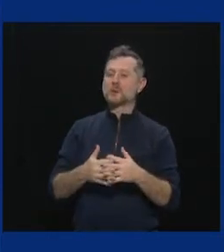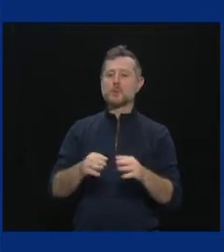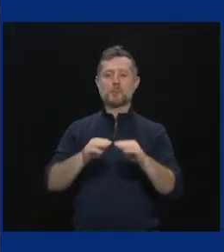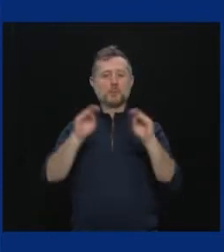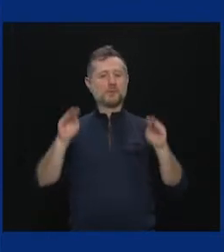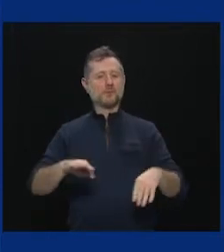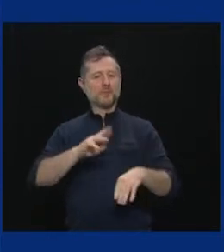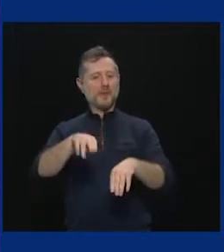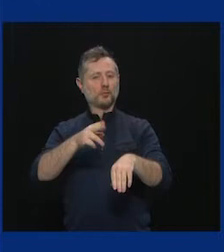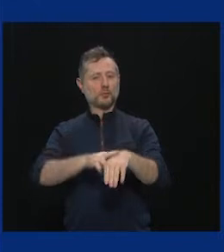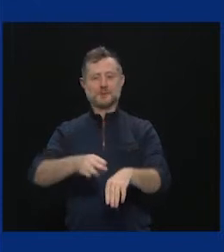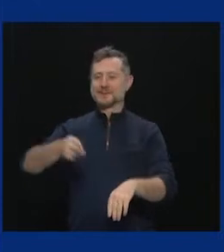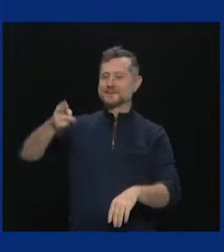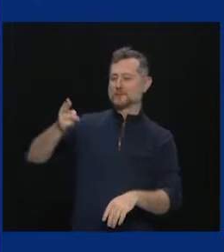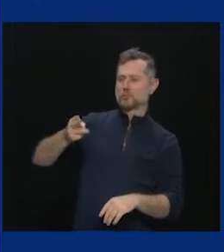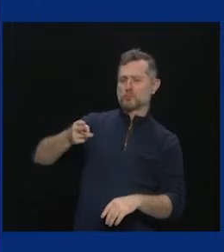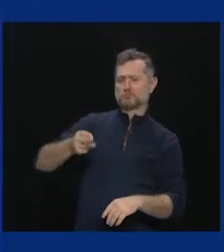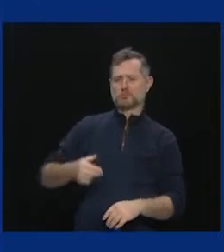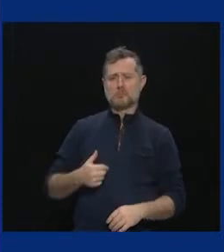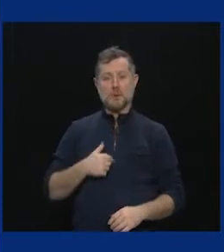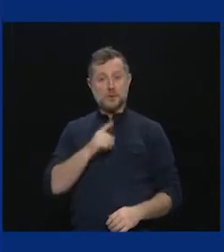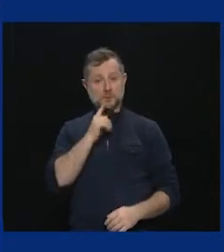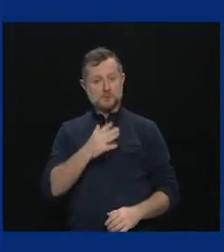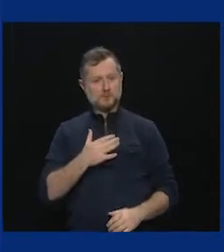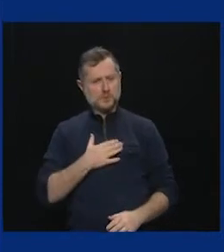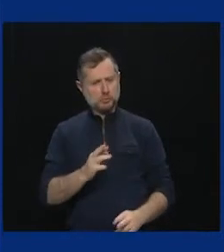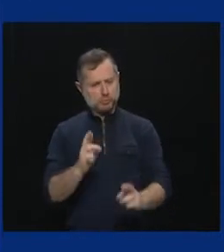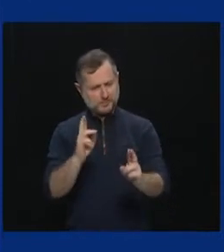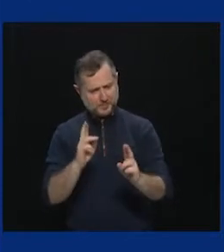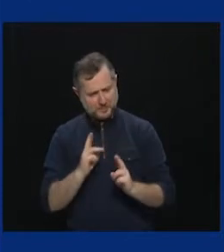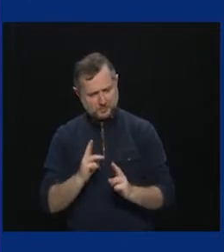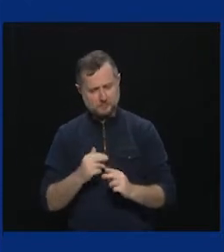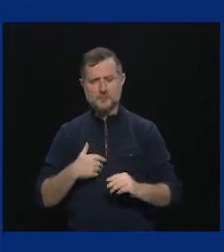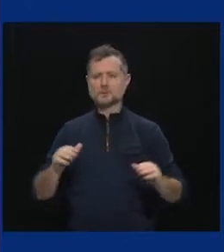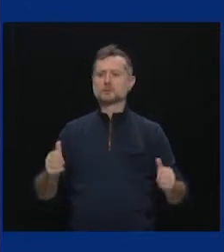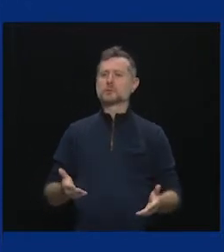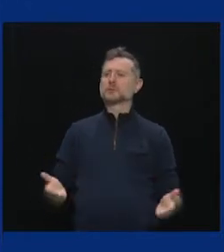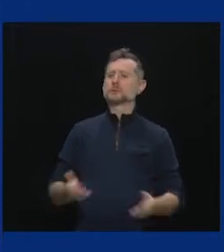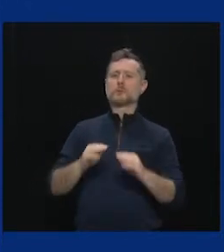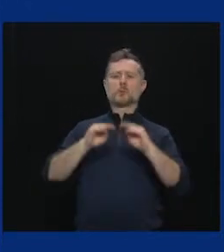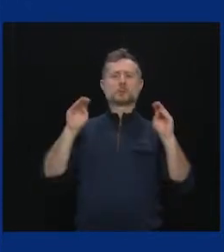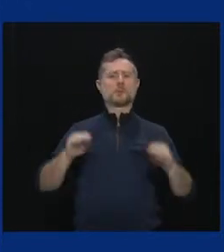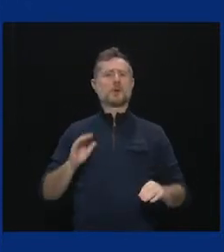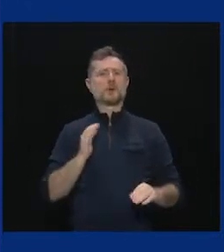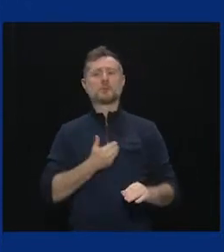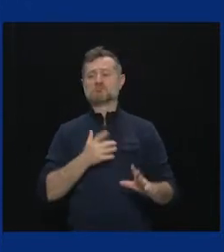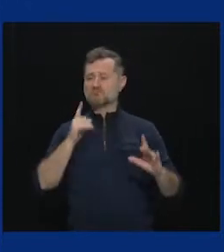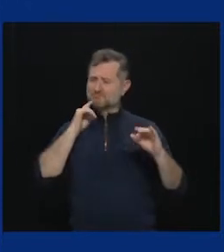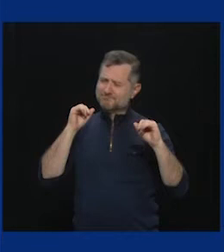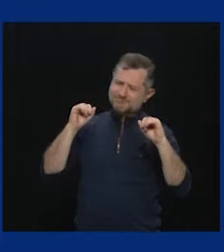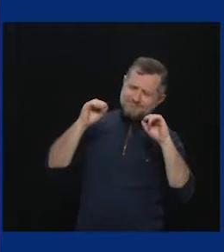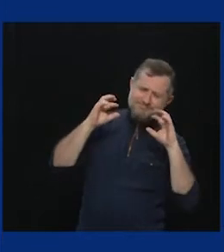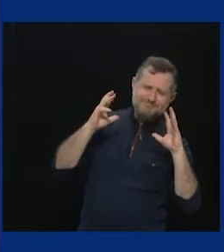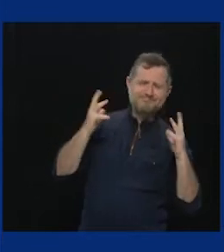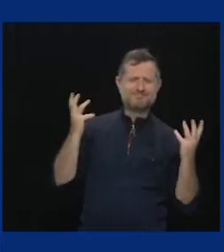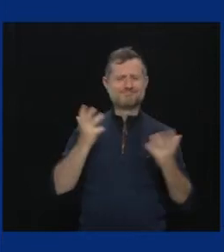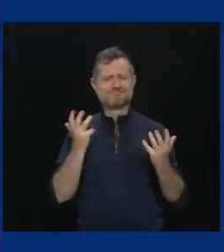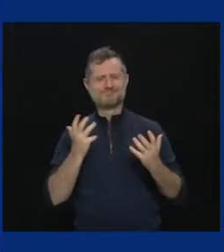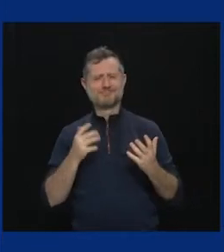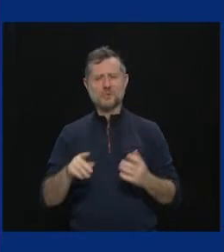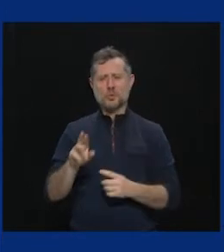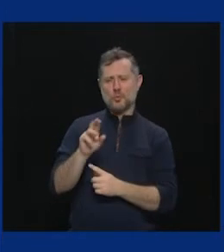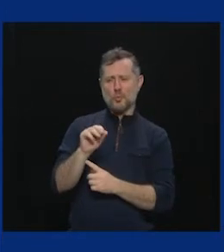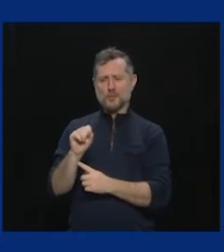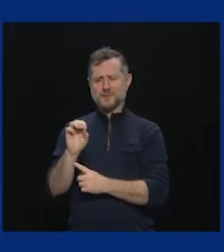to welcome you to the museum and to our spectacular Rose Center for Earth and Space, and